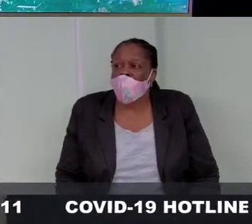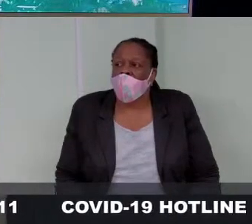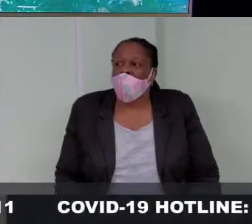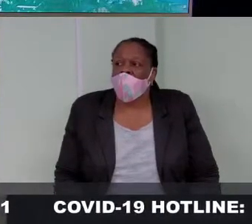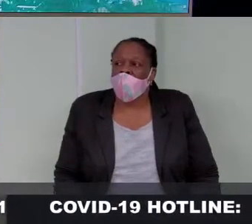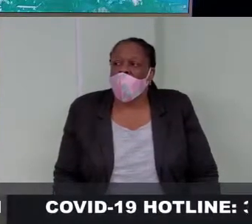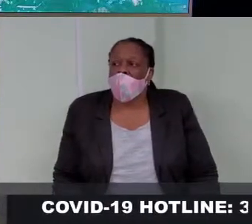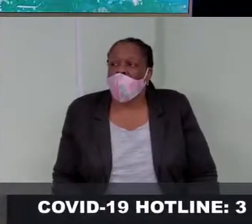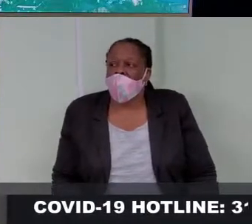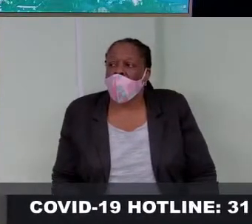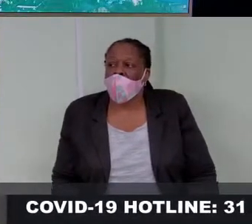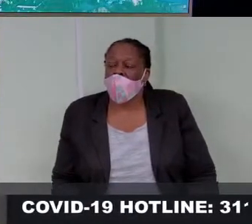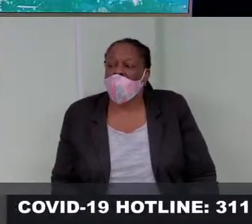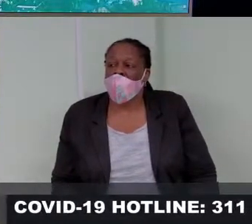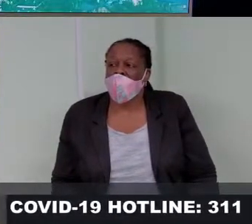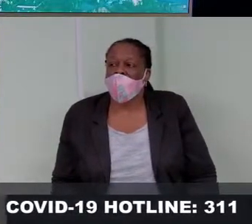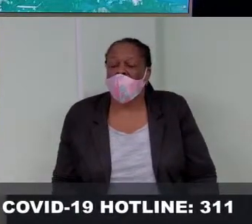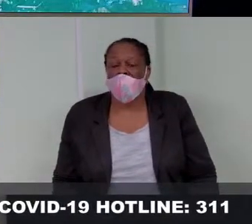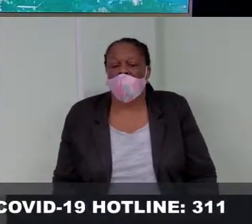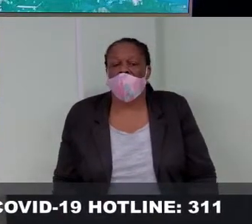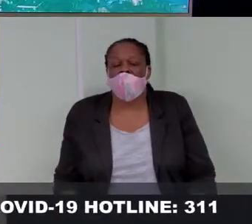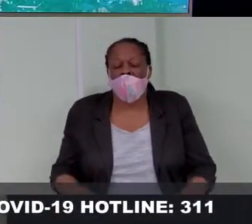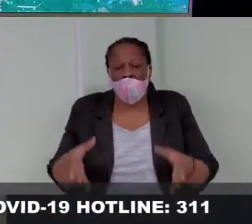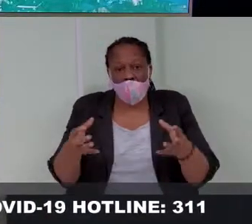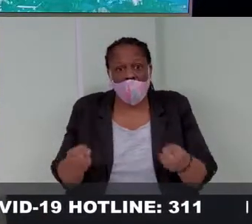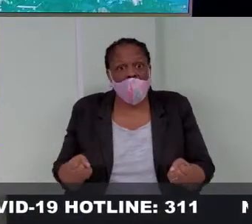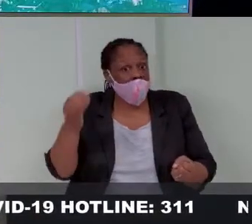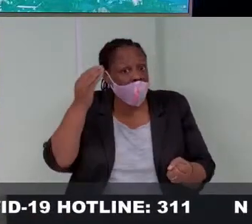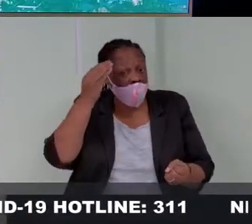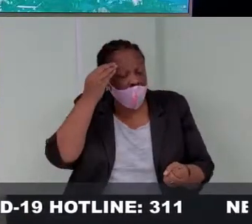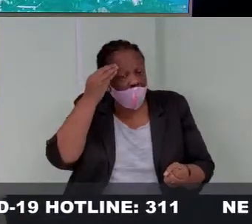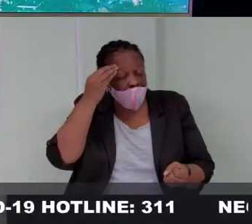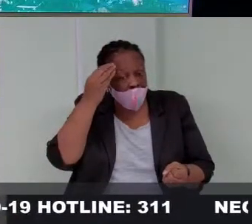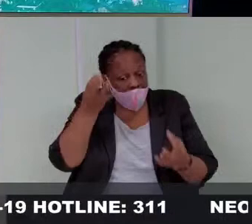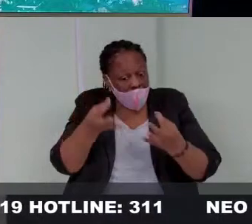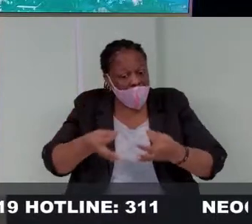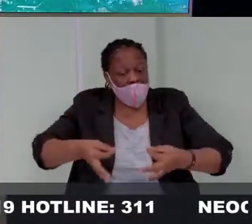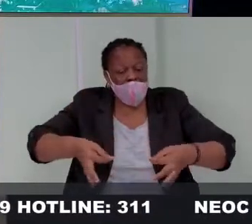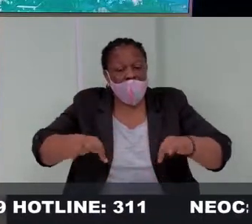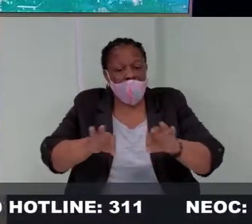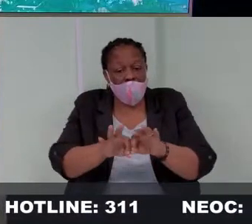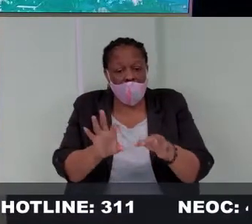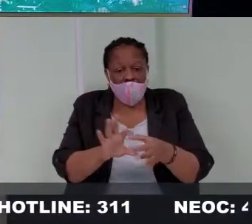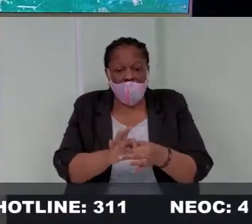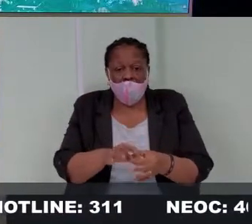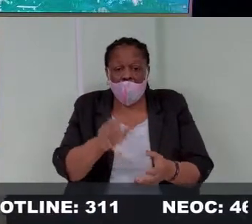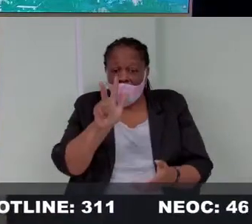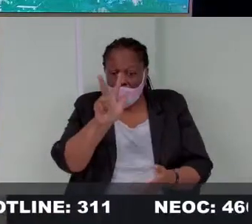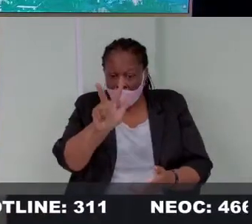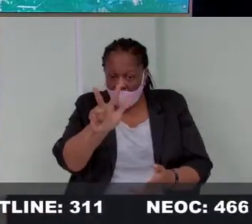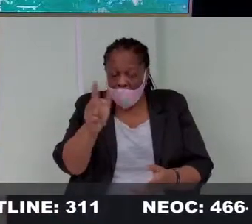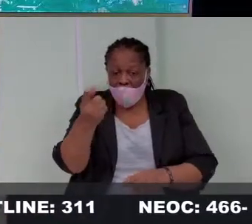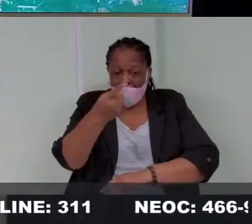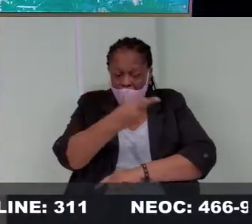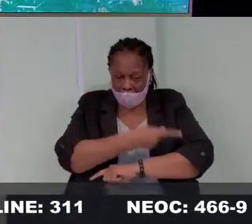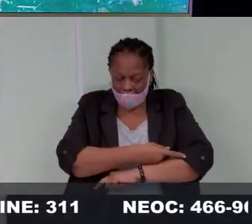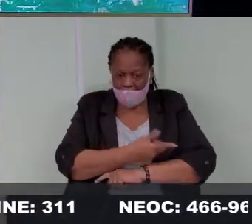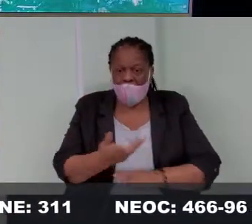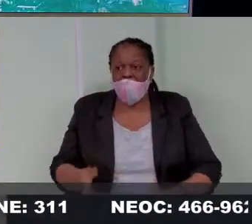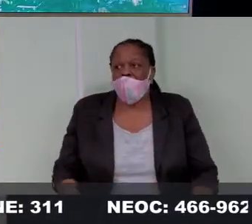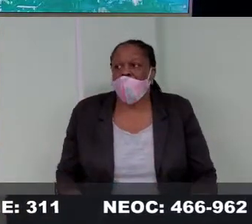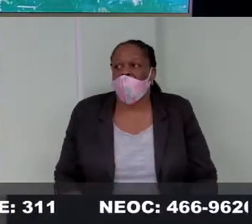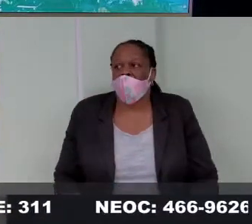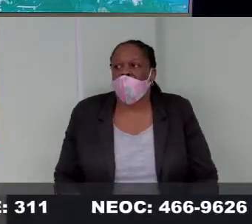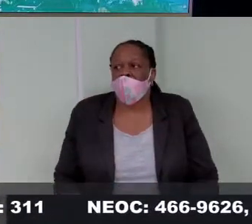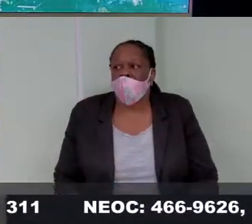and explain the importance of this stipulation. And the science tells us